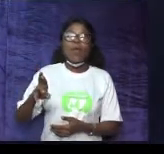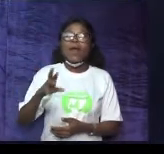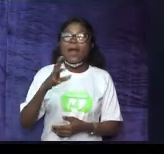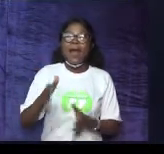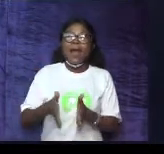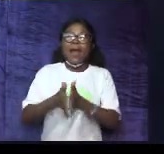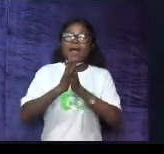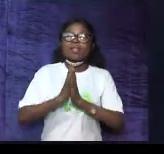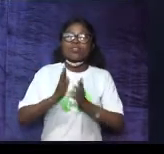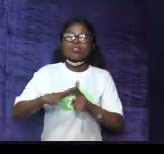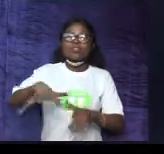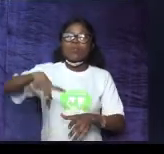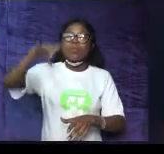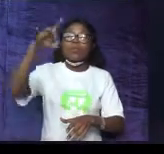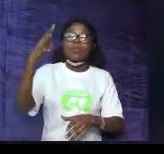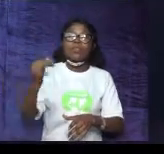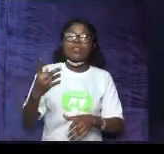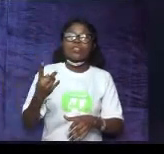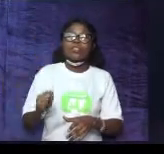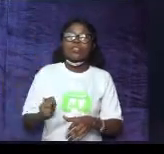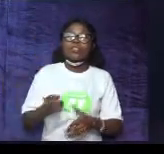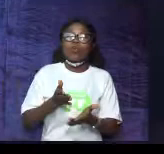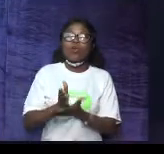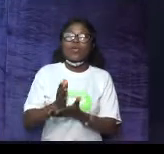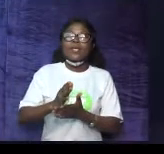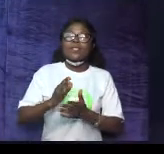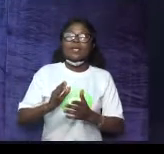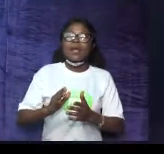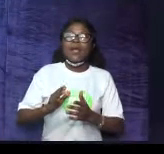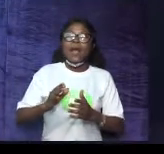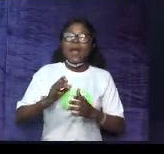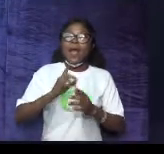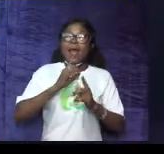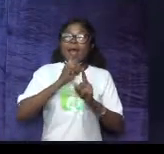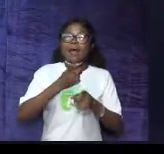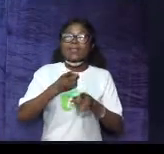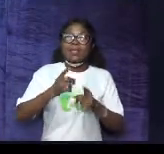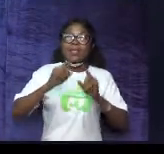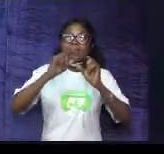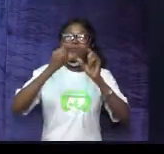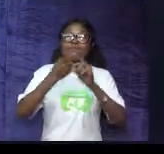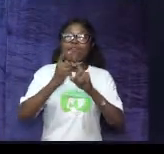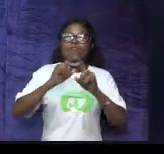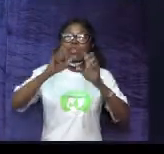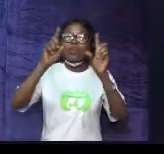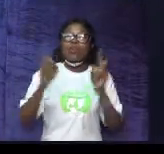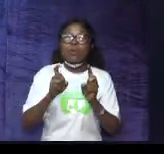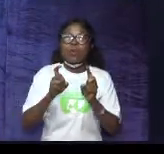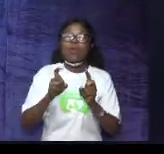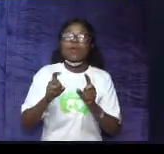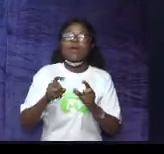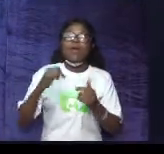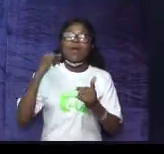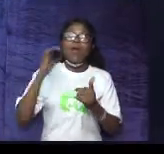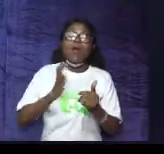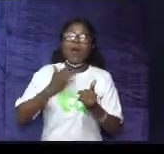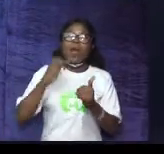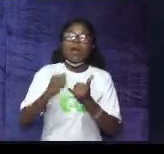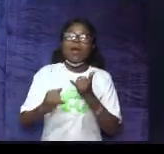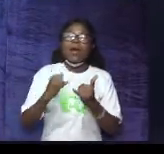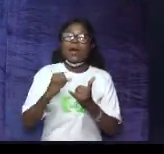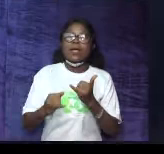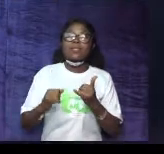You were asked to choose the correct answers from the brackets. Remember, our last topic was